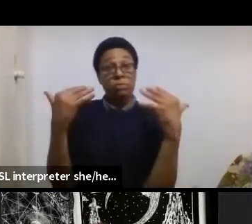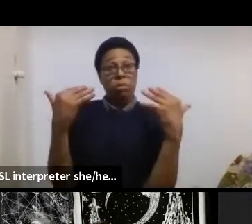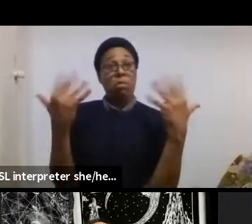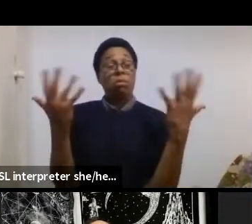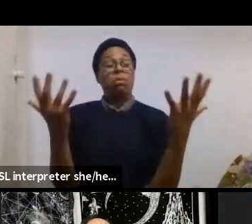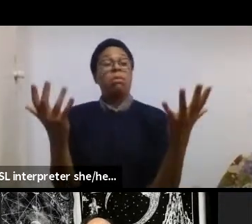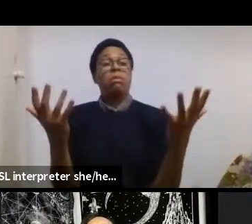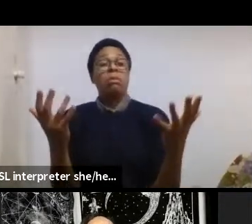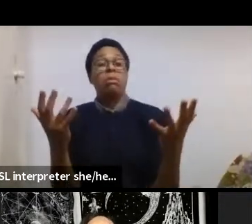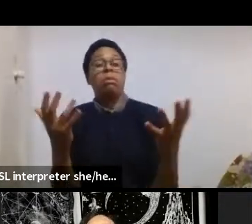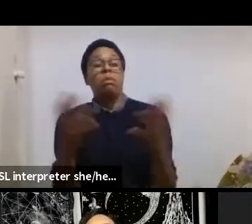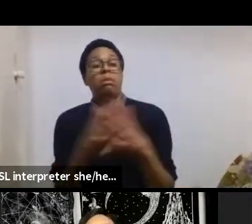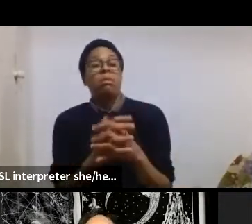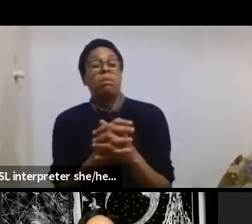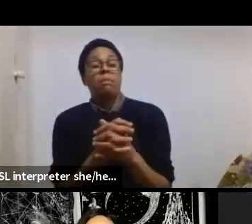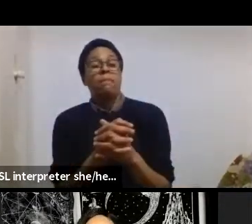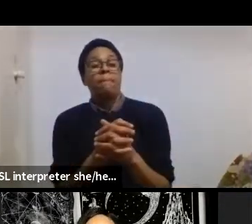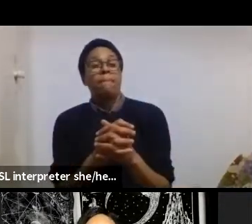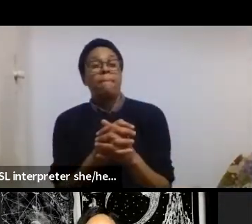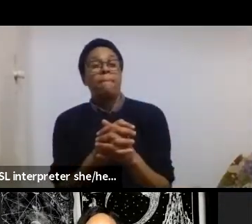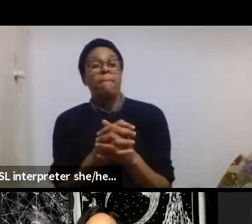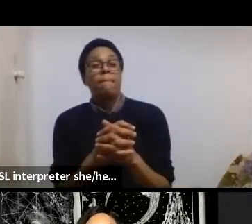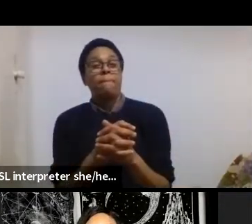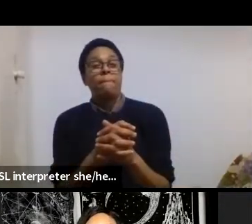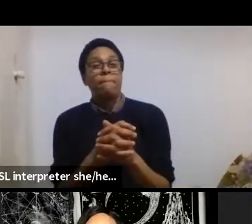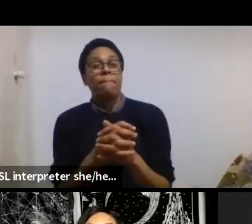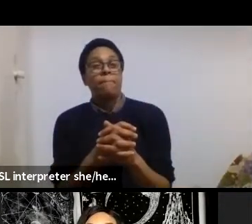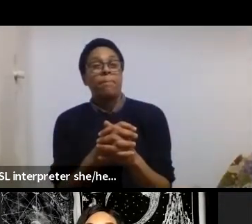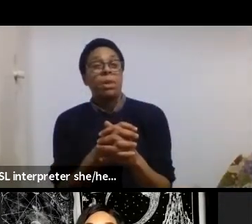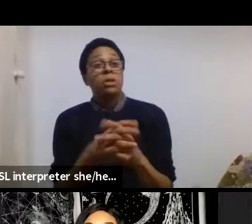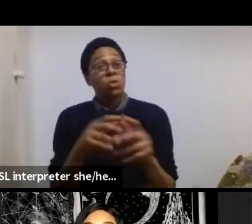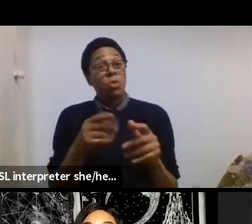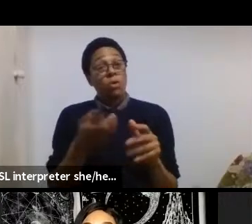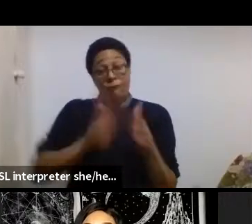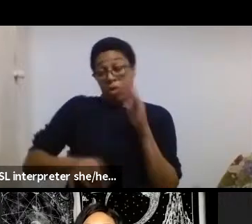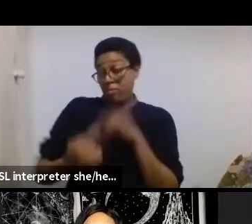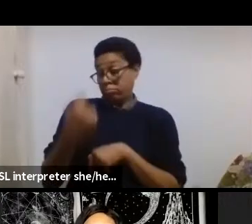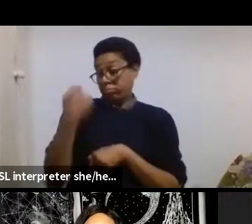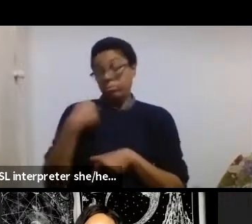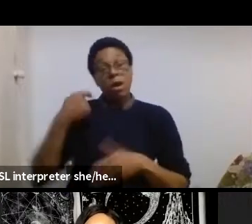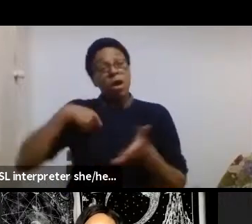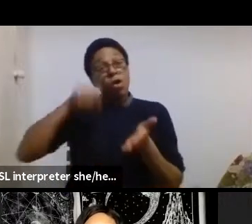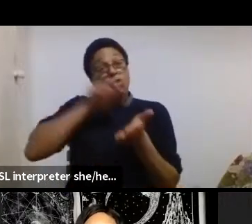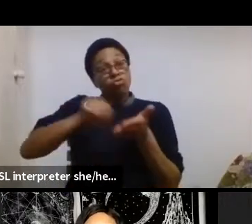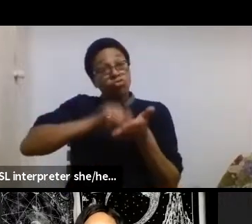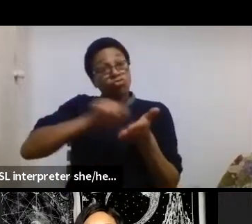Since I wrote my asexual fairy tales book, it's like the LGBT